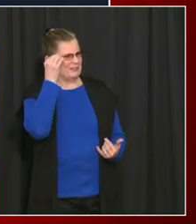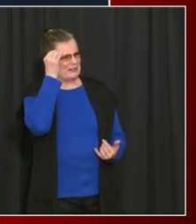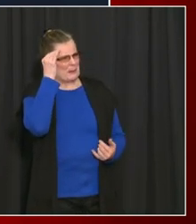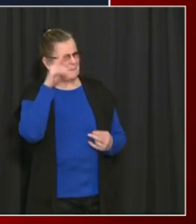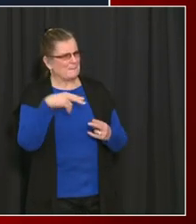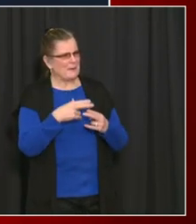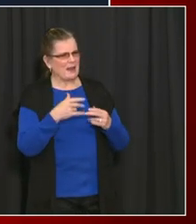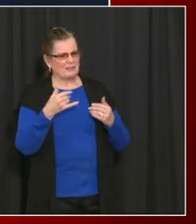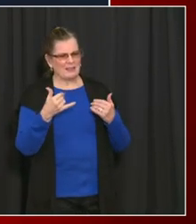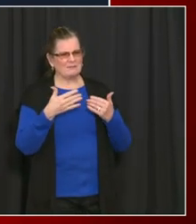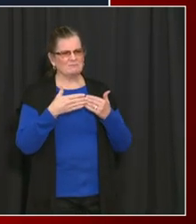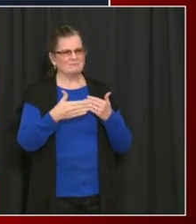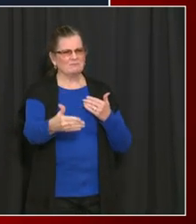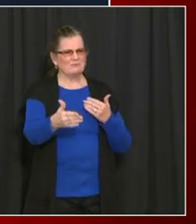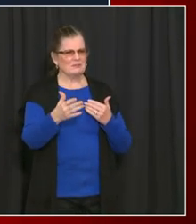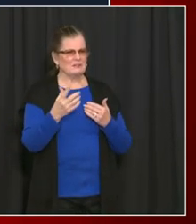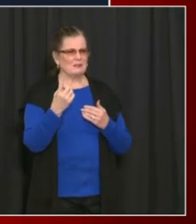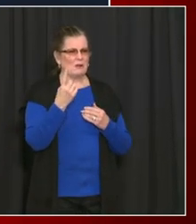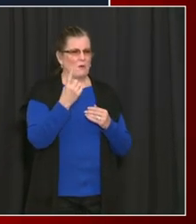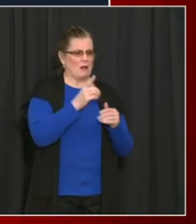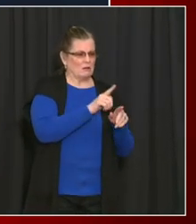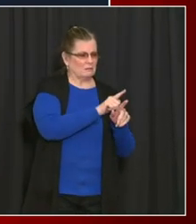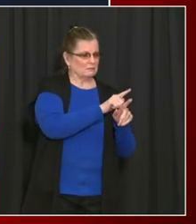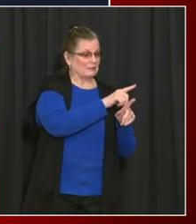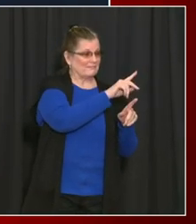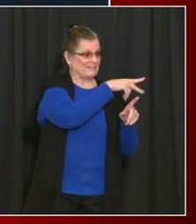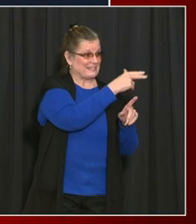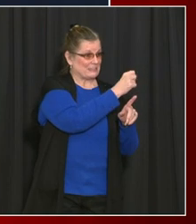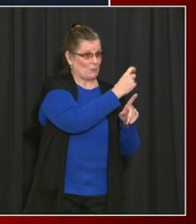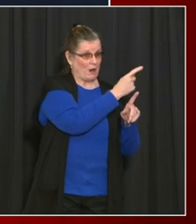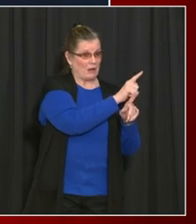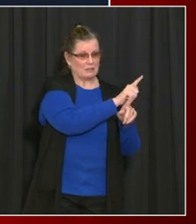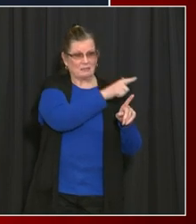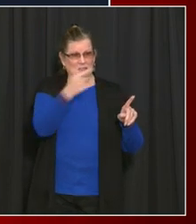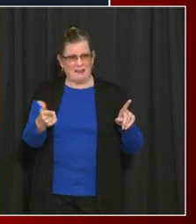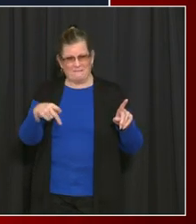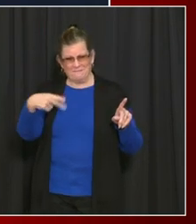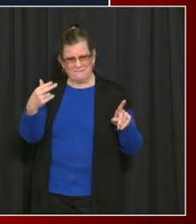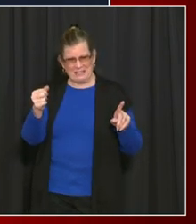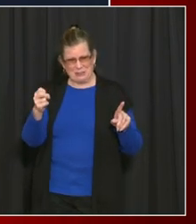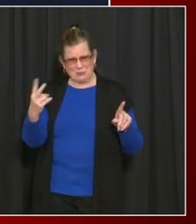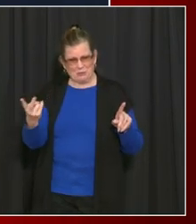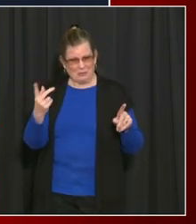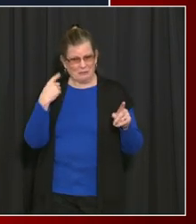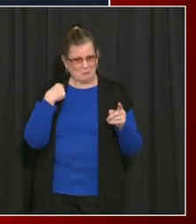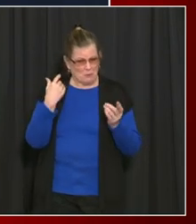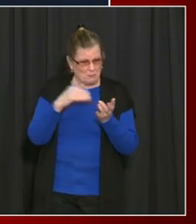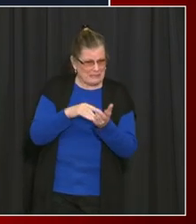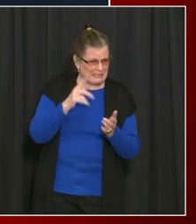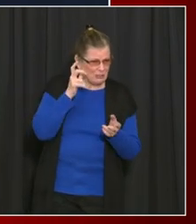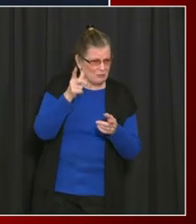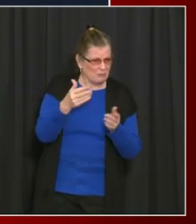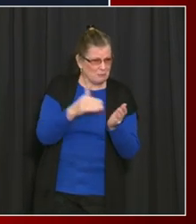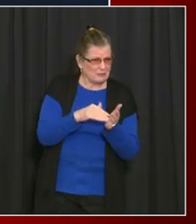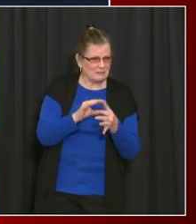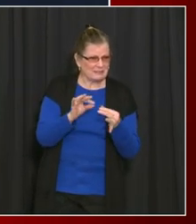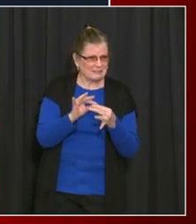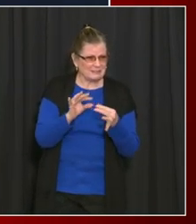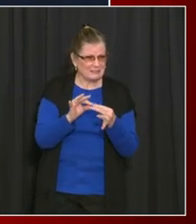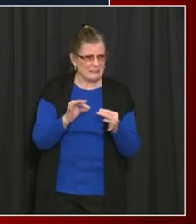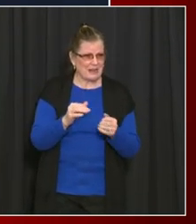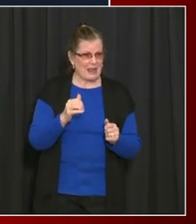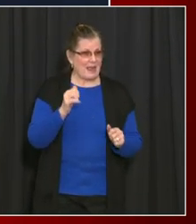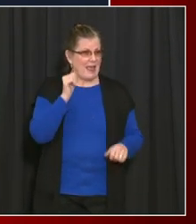will it work? I didn't hear you. I can't hear you. Yeah, sorry. So every day at 10, right, you release this graph that says